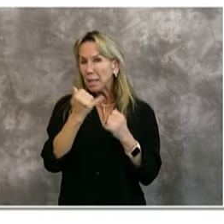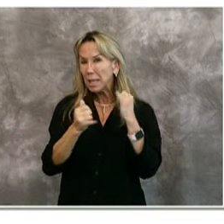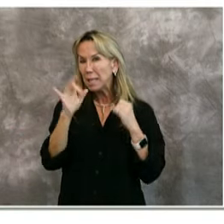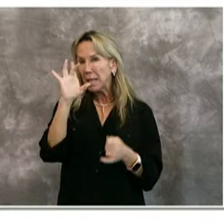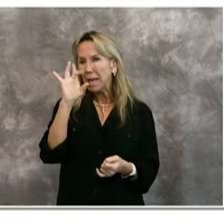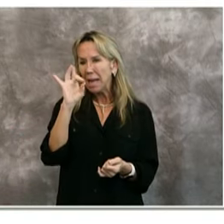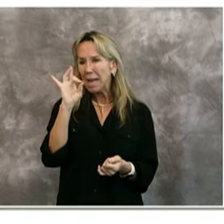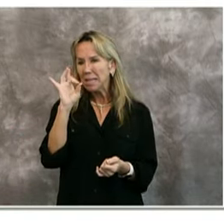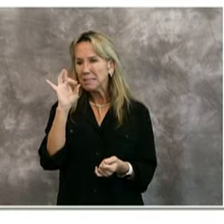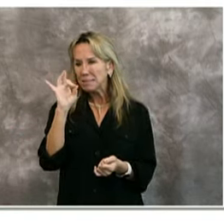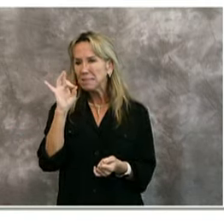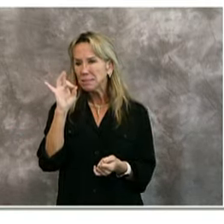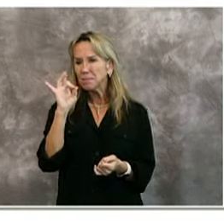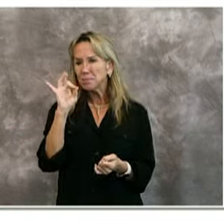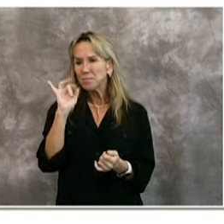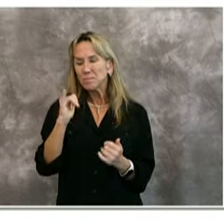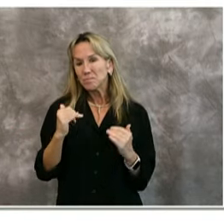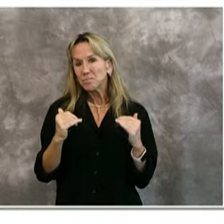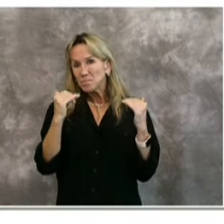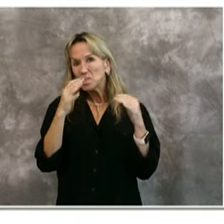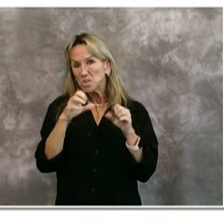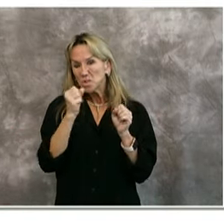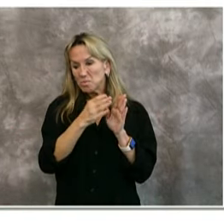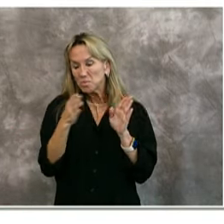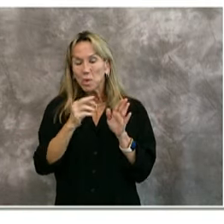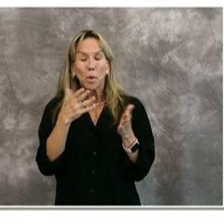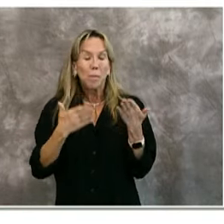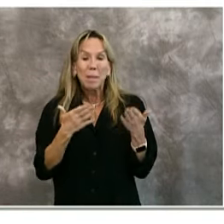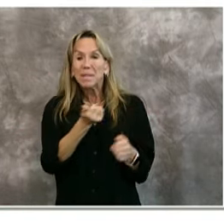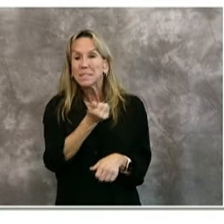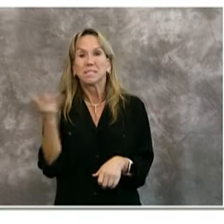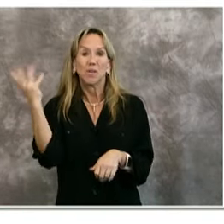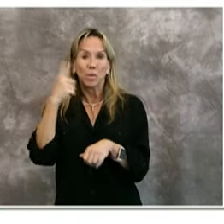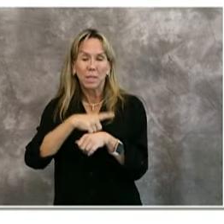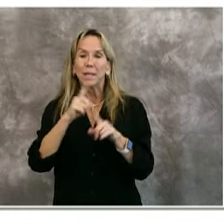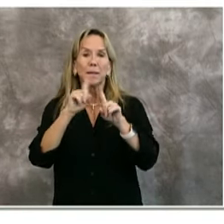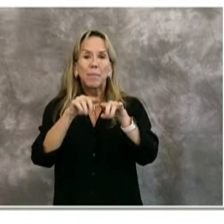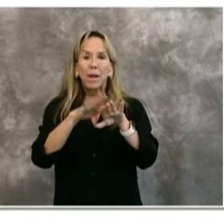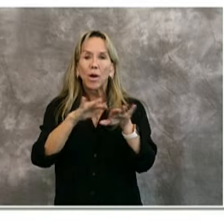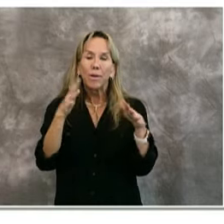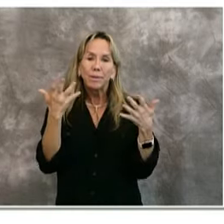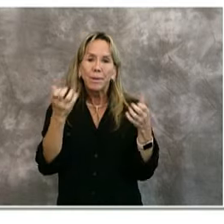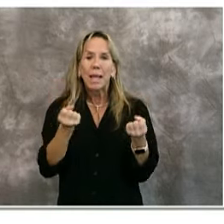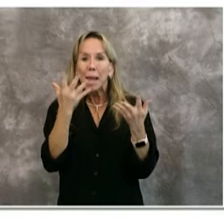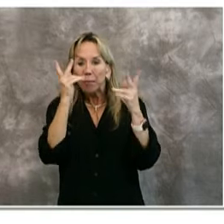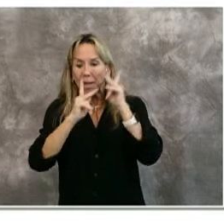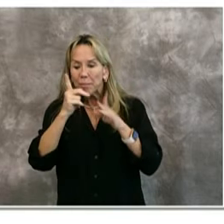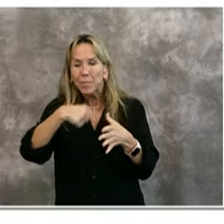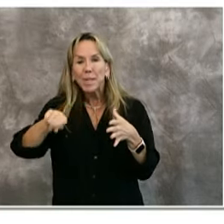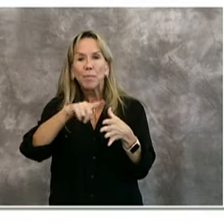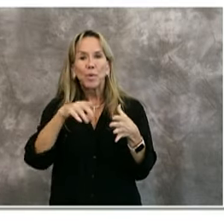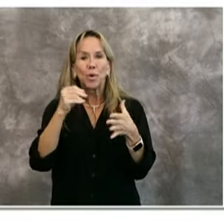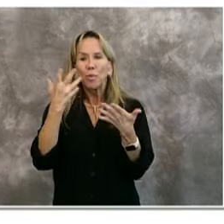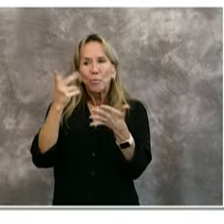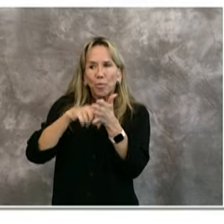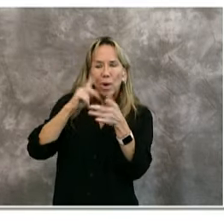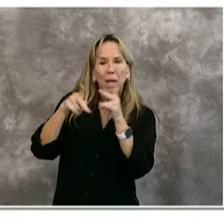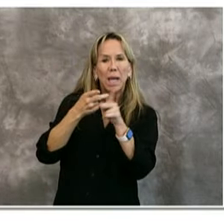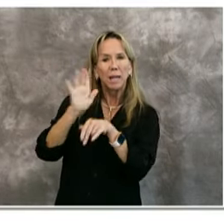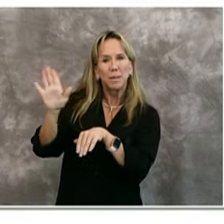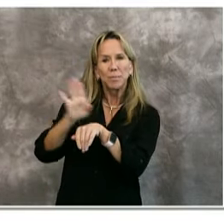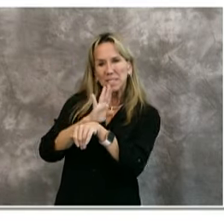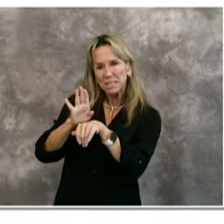8 are, or it could take us several days, depending upon the size and the type of business